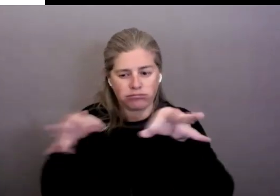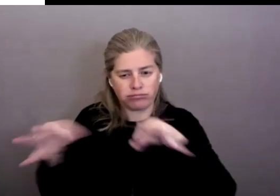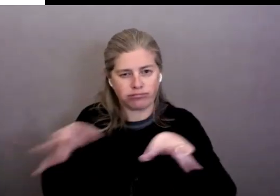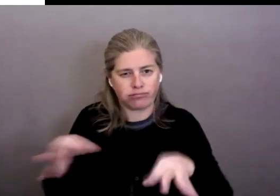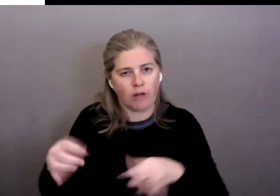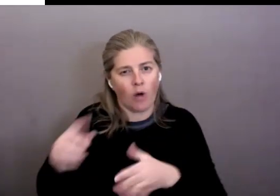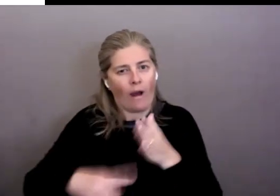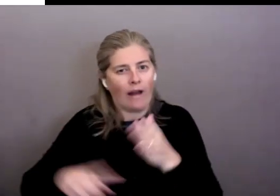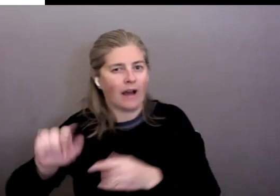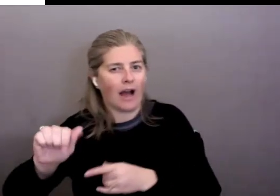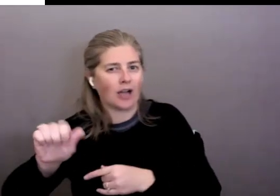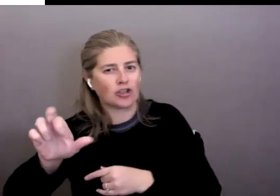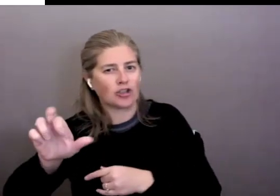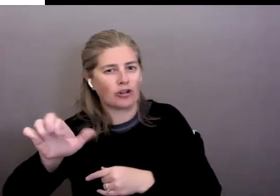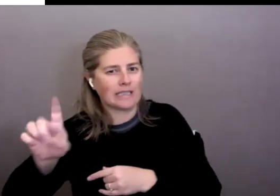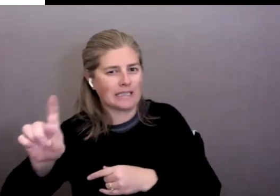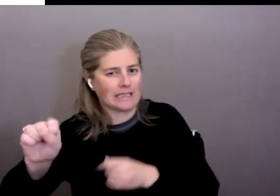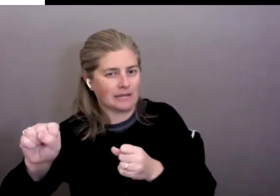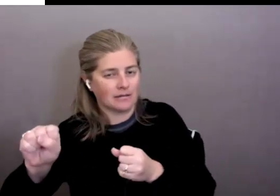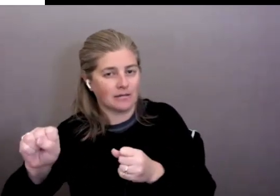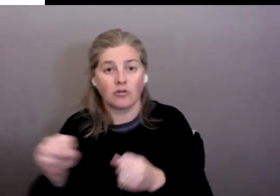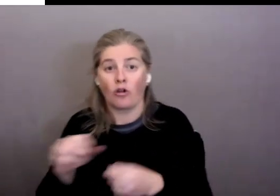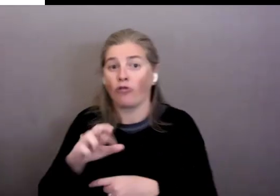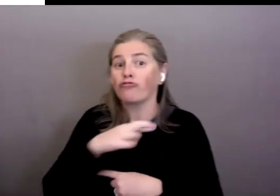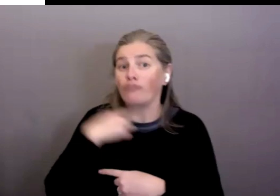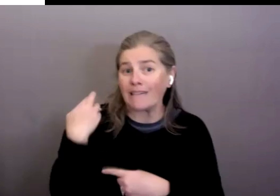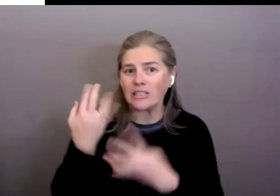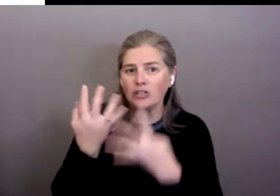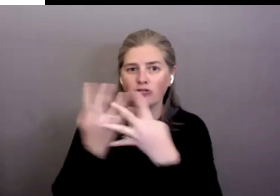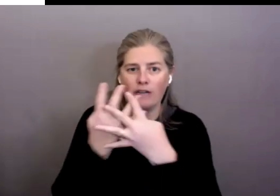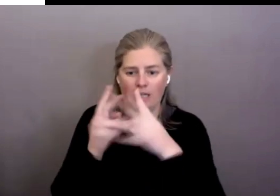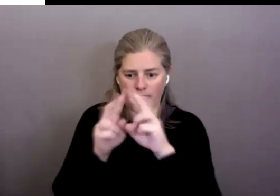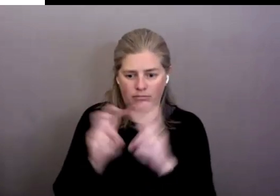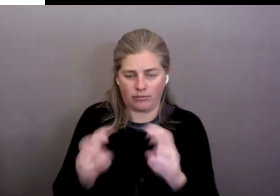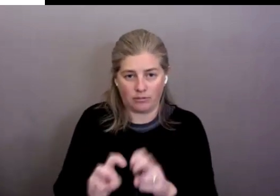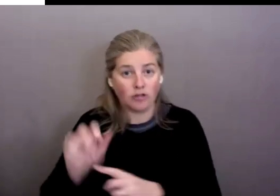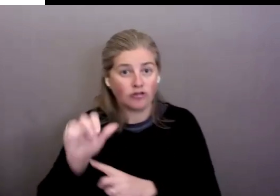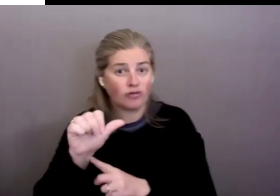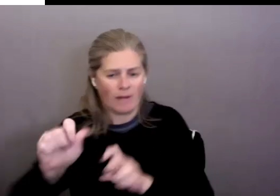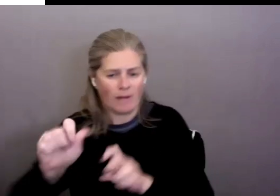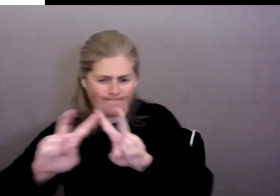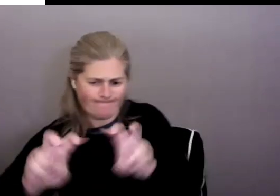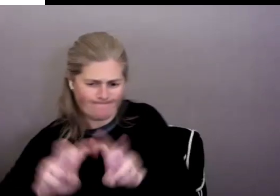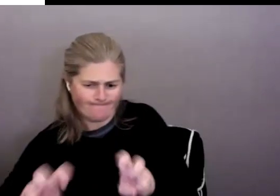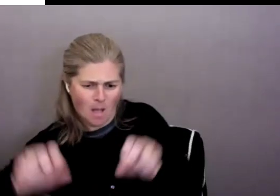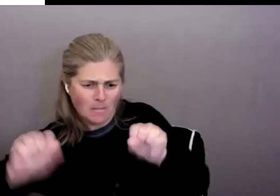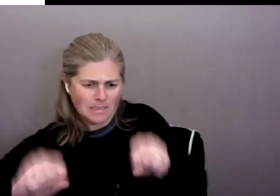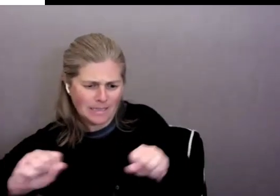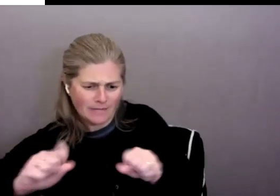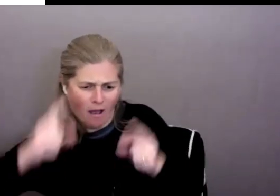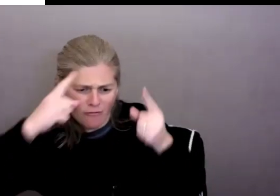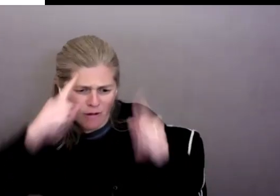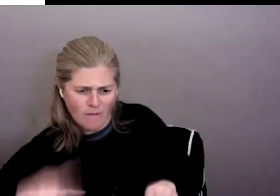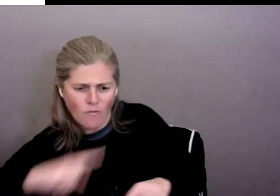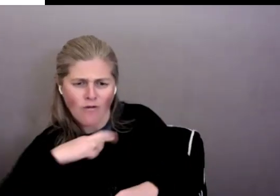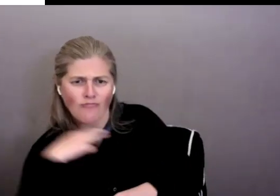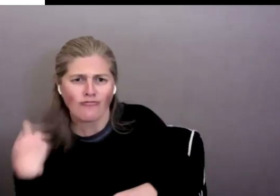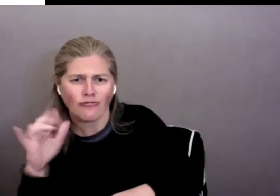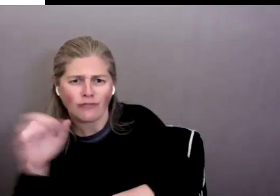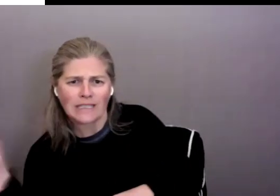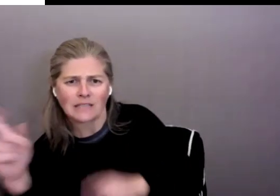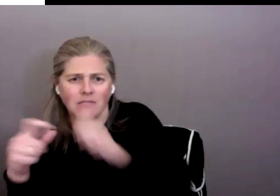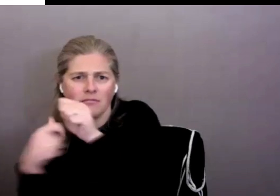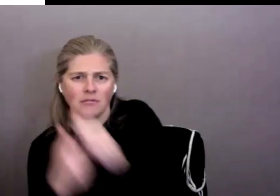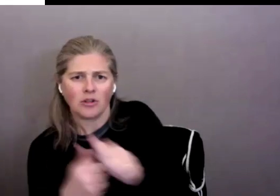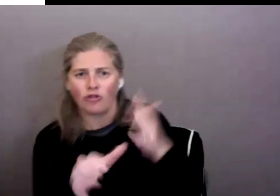sign. So risk screening. AAAs must assess prospective agreements for risk according to the criteria identified in